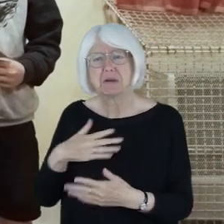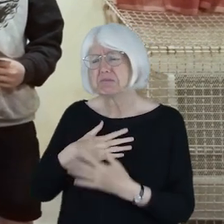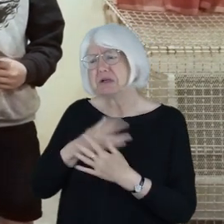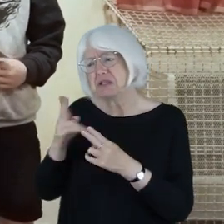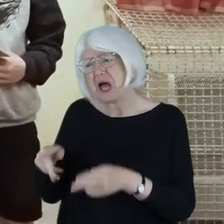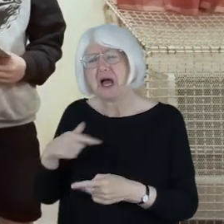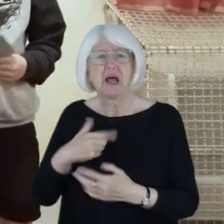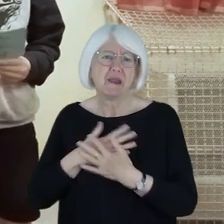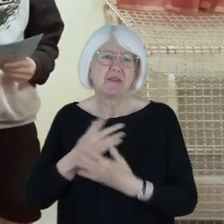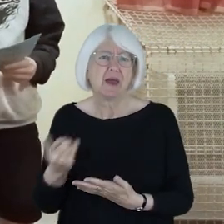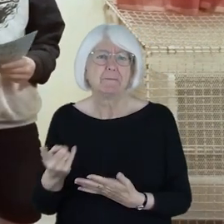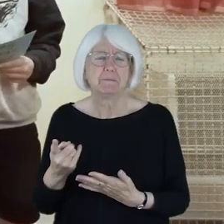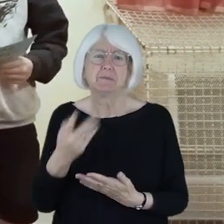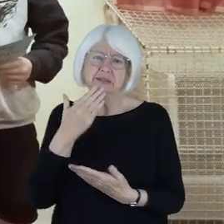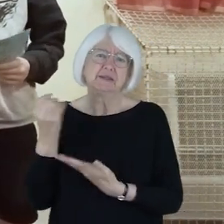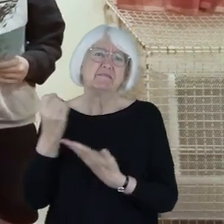comfort and hope.